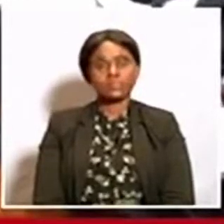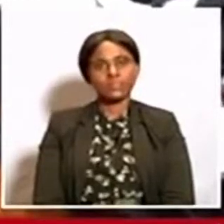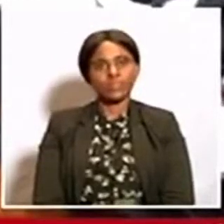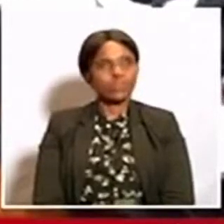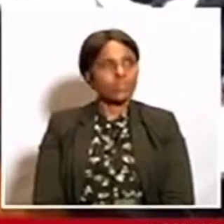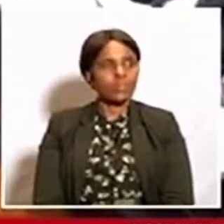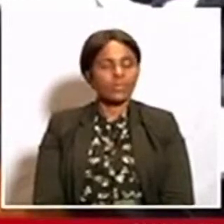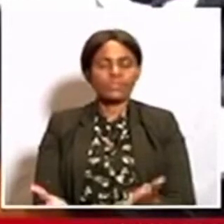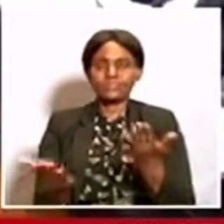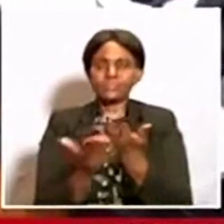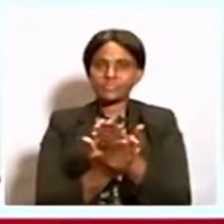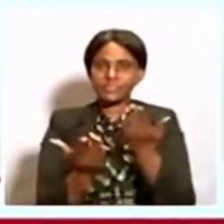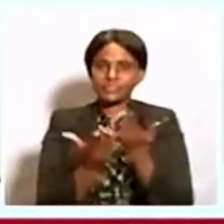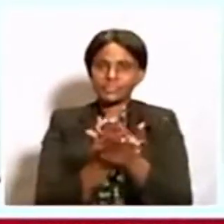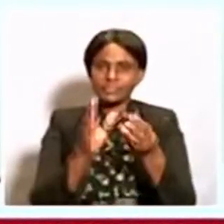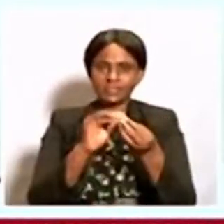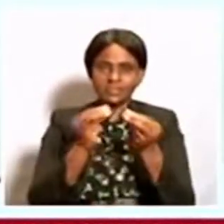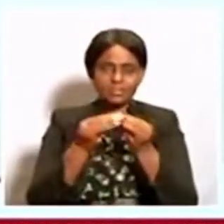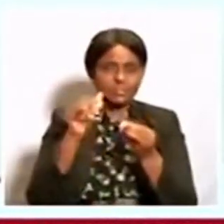Appendix 19.